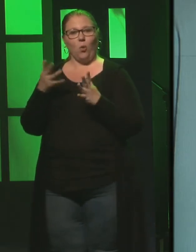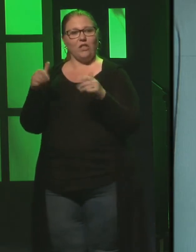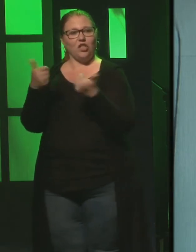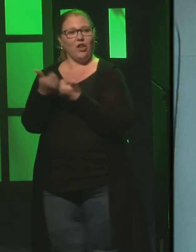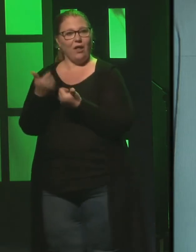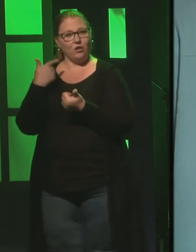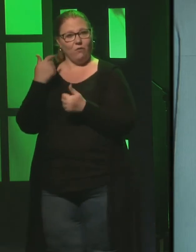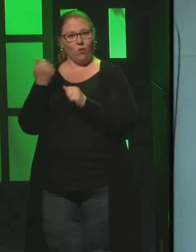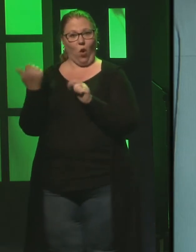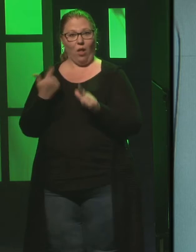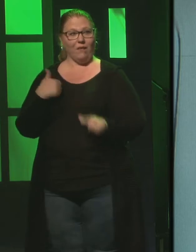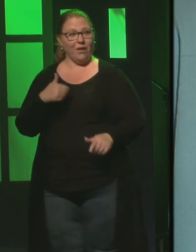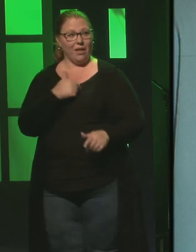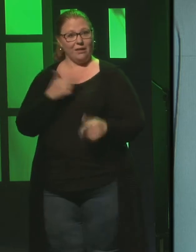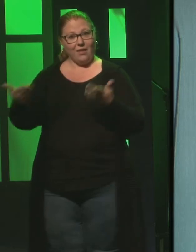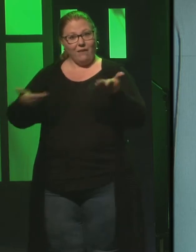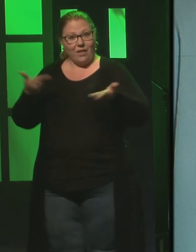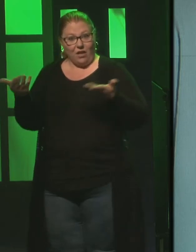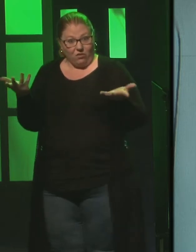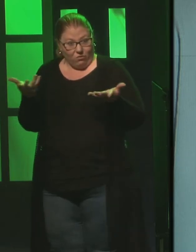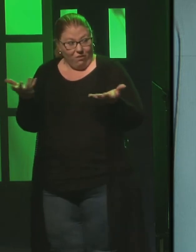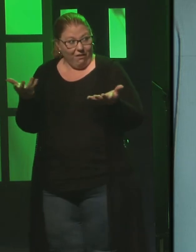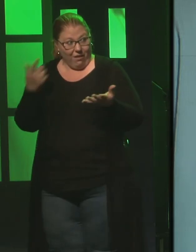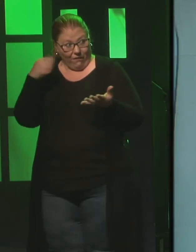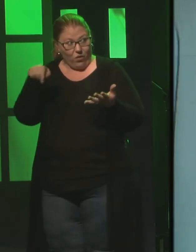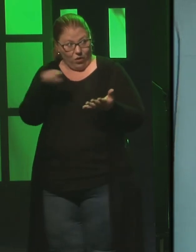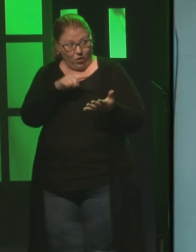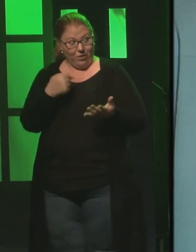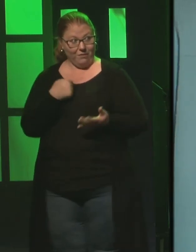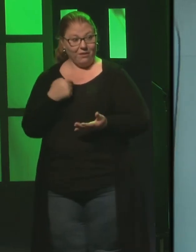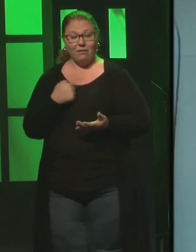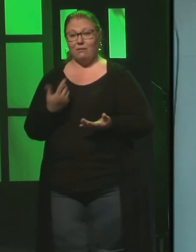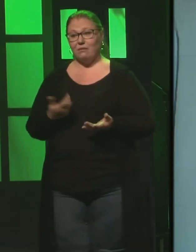challenge for all of us. Here's the invitation for you, for me.